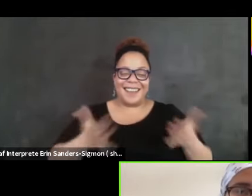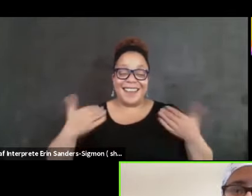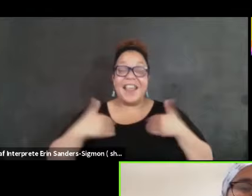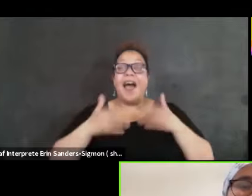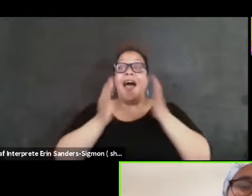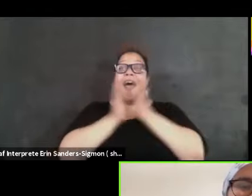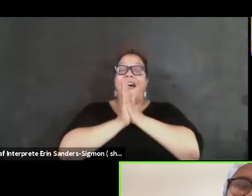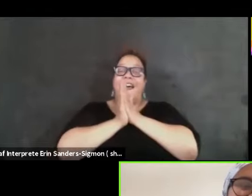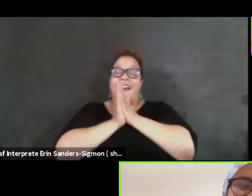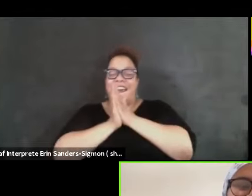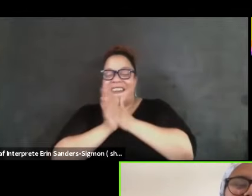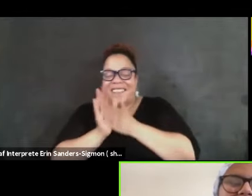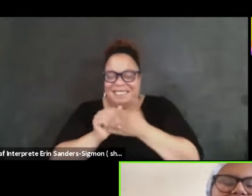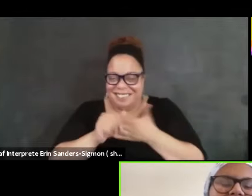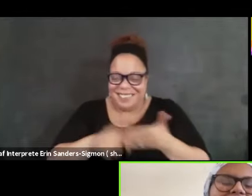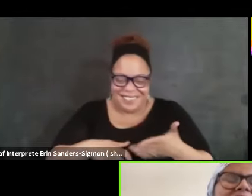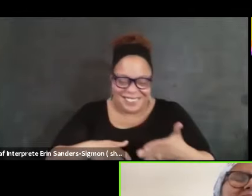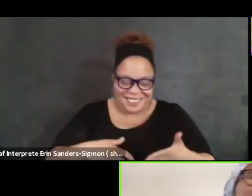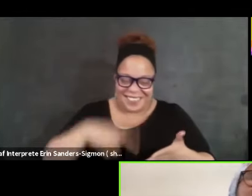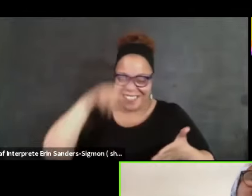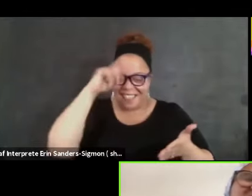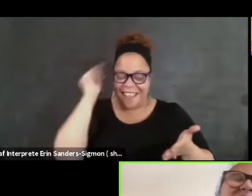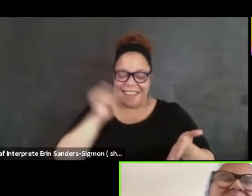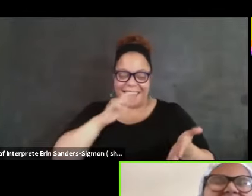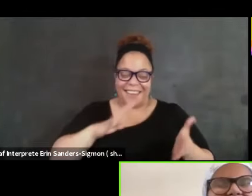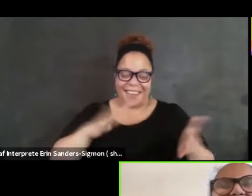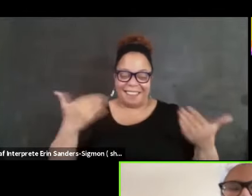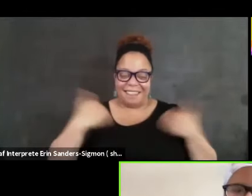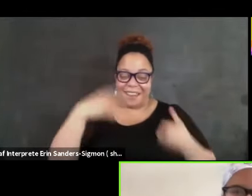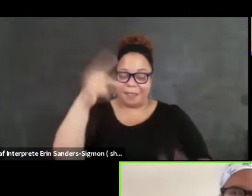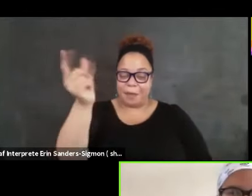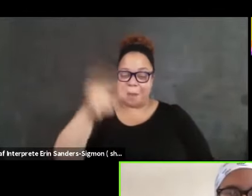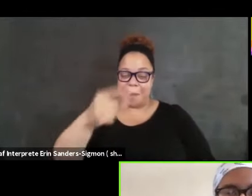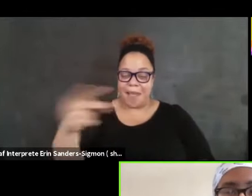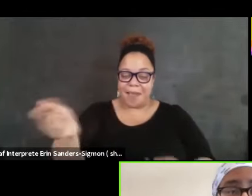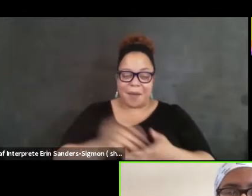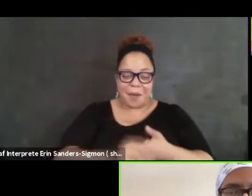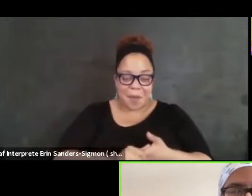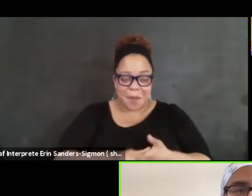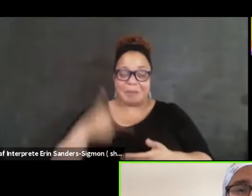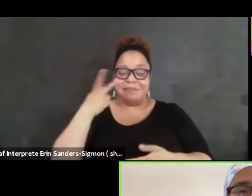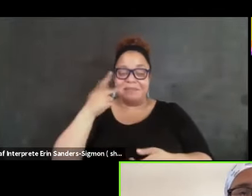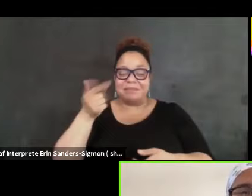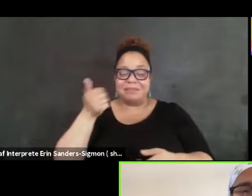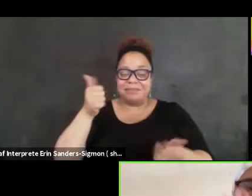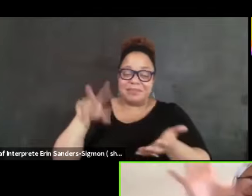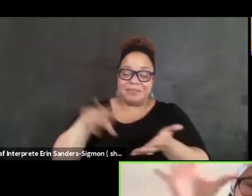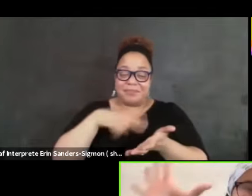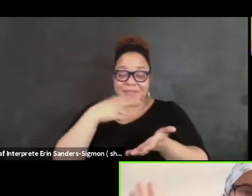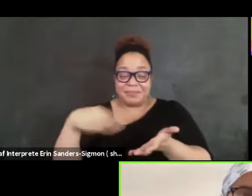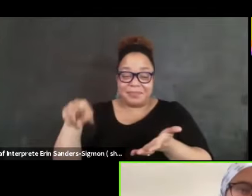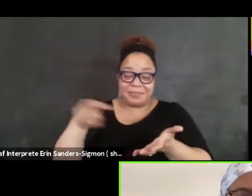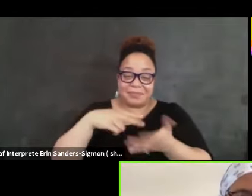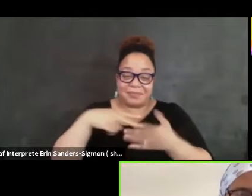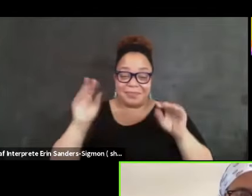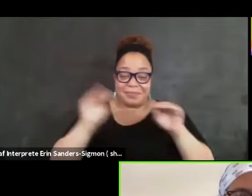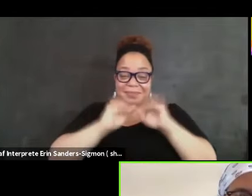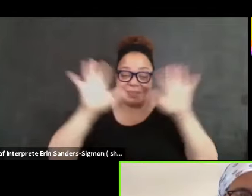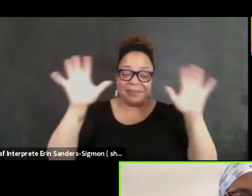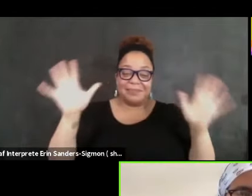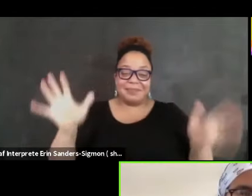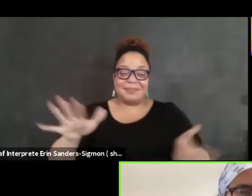of the one bedroom we have and see my mother brooming to the rhythm of Celia Cruz. On the table, I see still Honey Nut